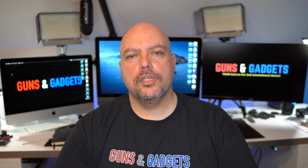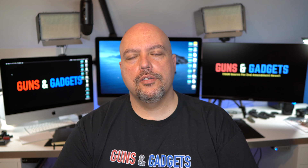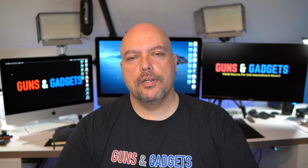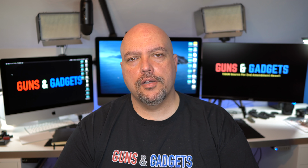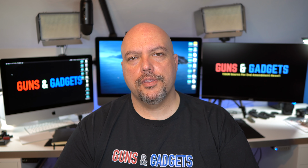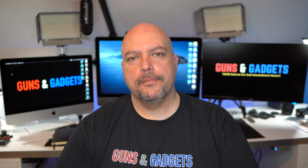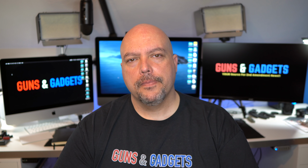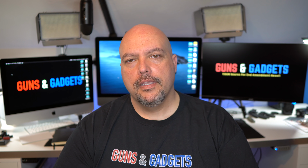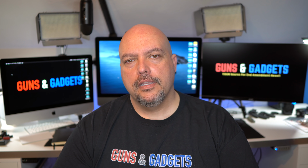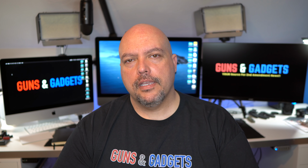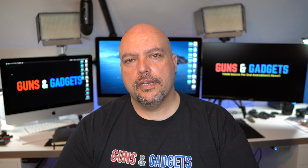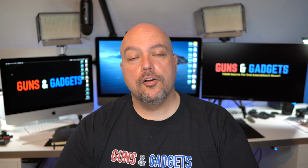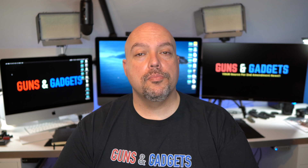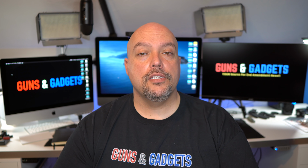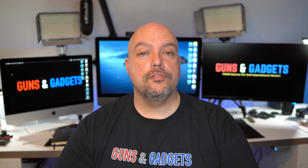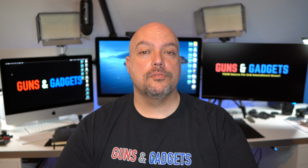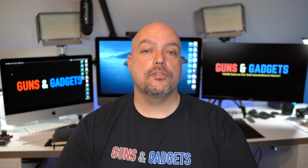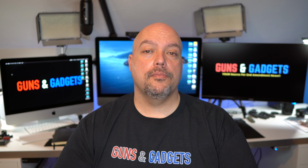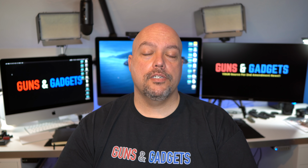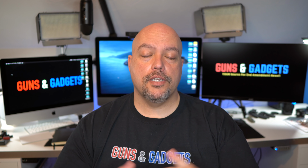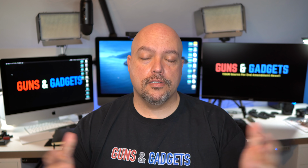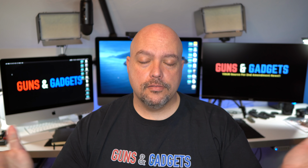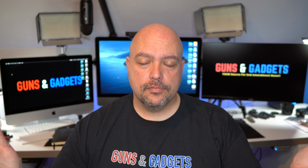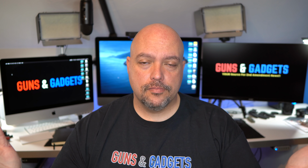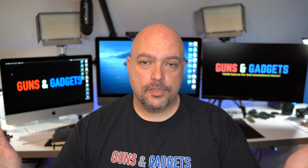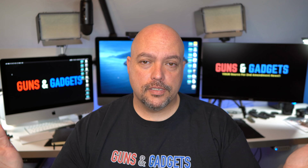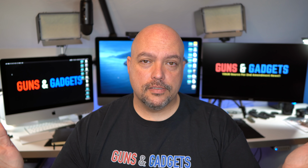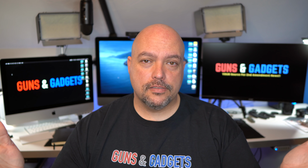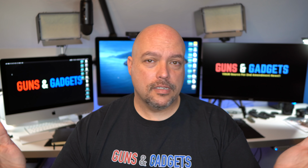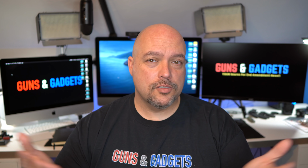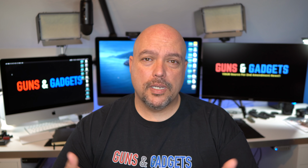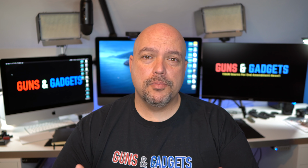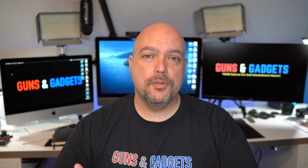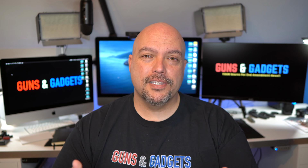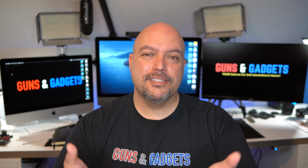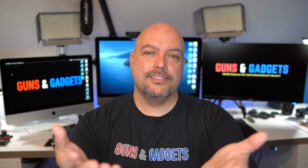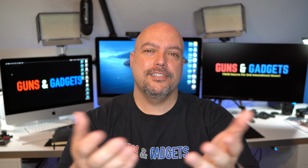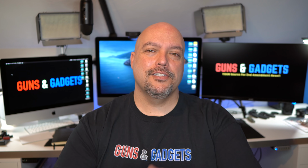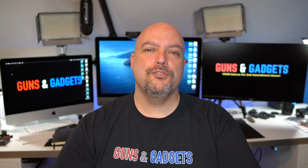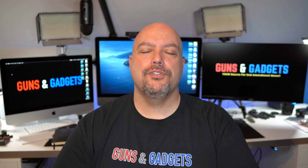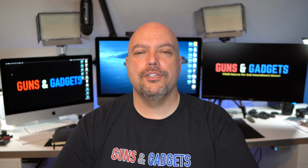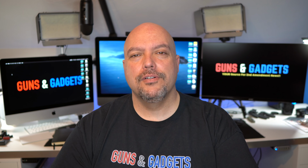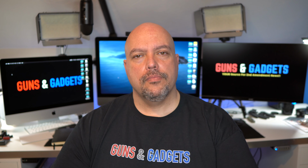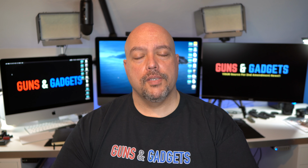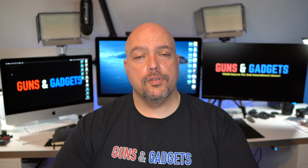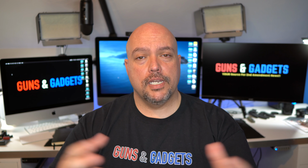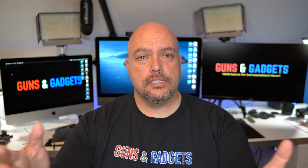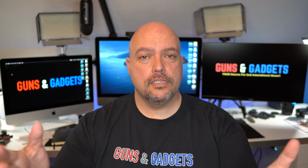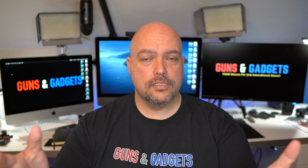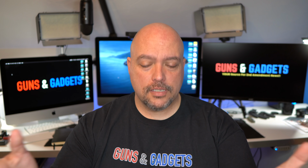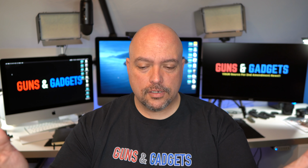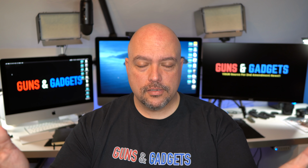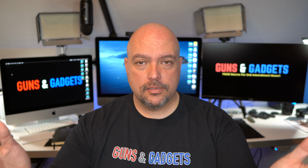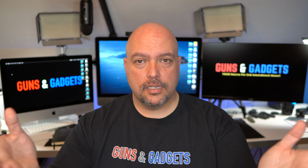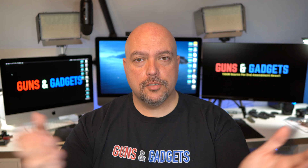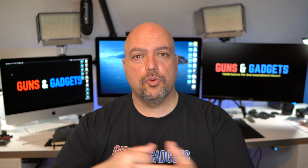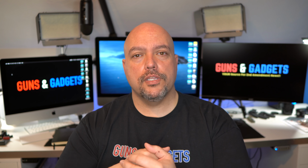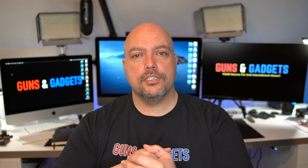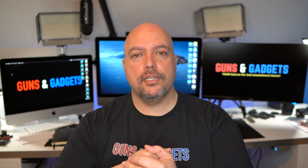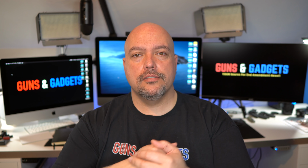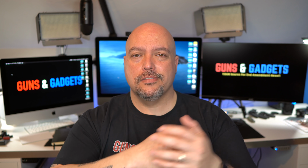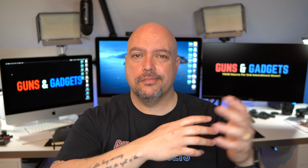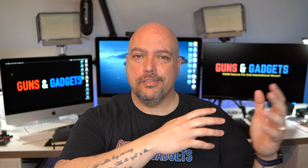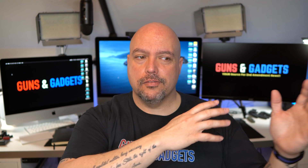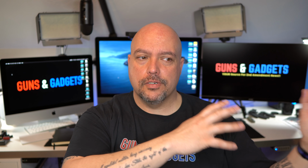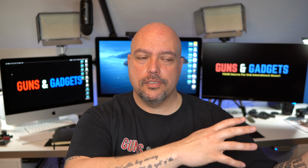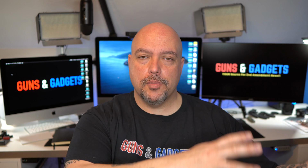I hope that you are healthy. And I hope that you subscribe to the channel, because that's the way I'm doing this, is to get the news to you. If you'd like to consider supporting